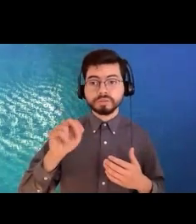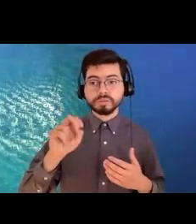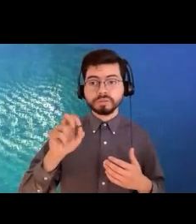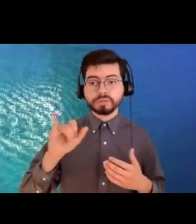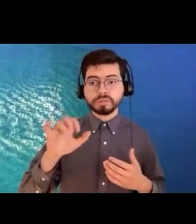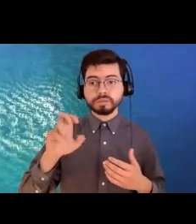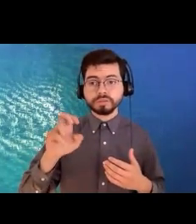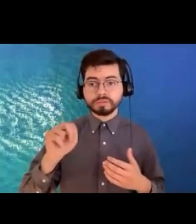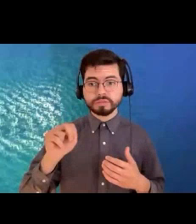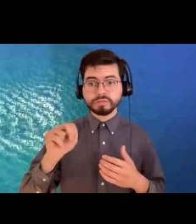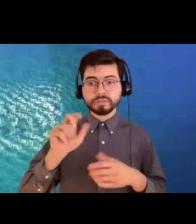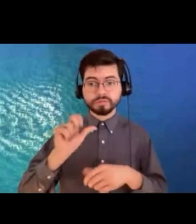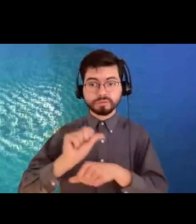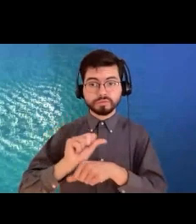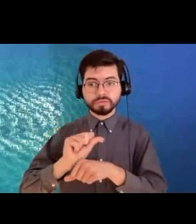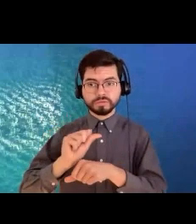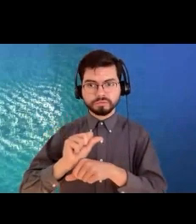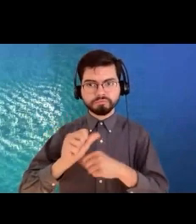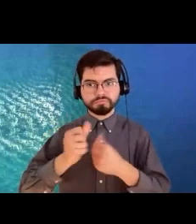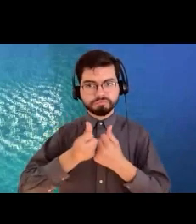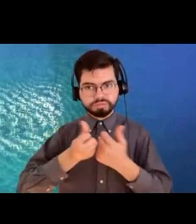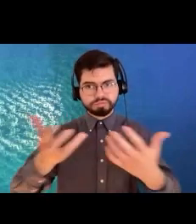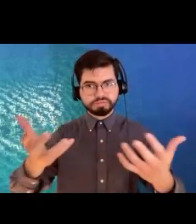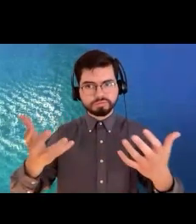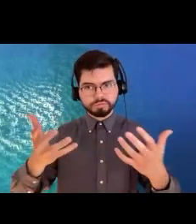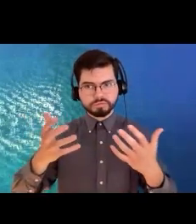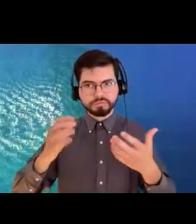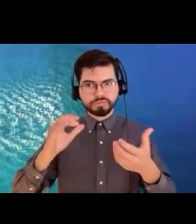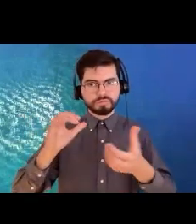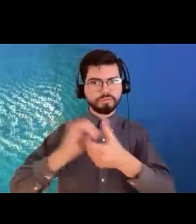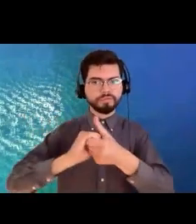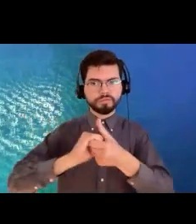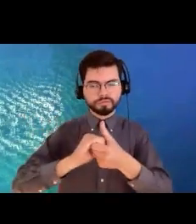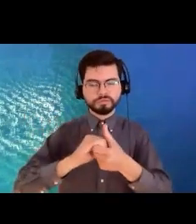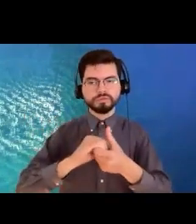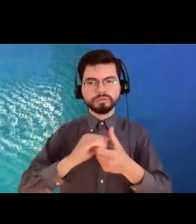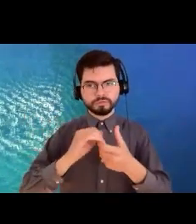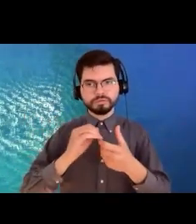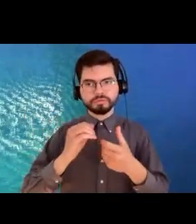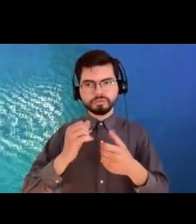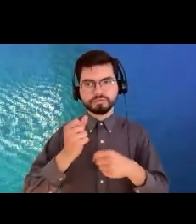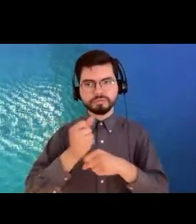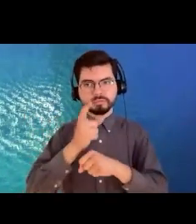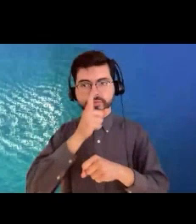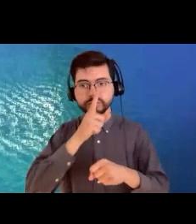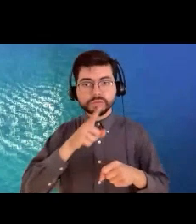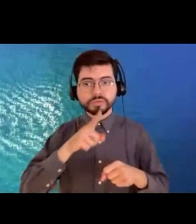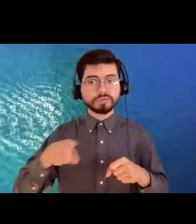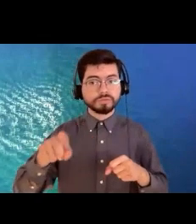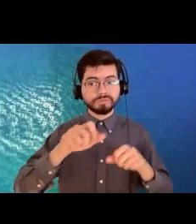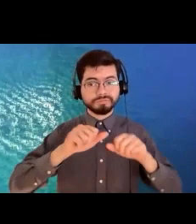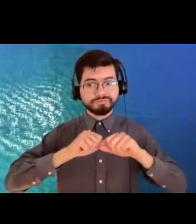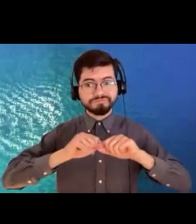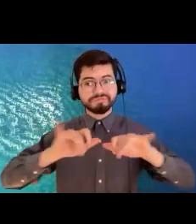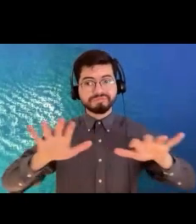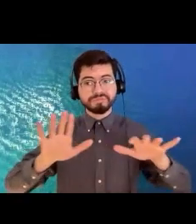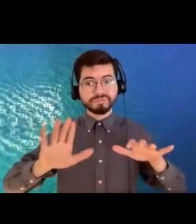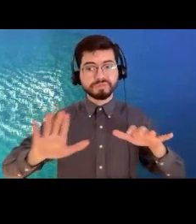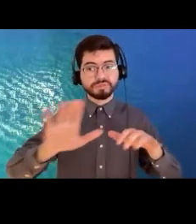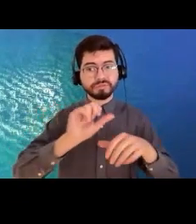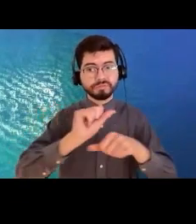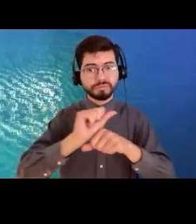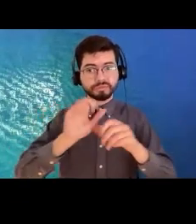all of our partners, and we'll get that number, make sure through the communication channels that you have that to disseminate to all of your employees and such.